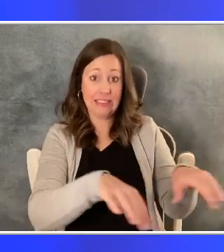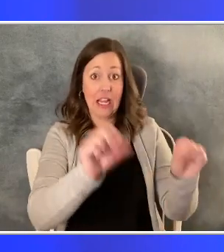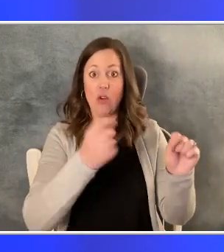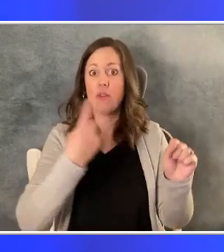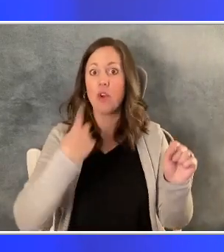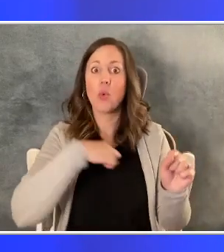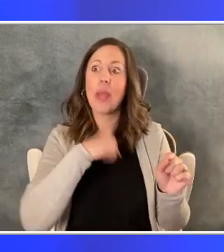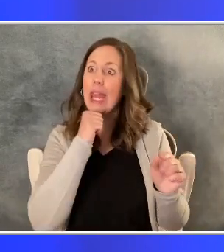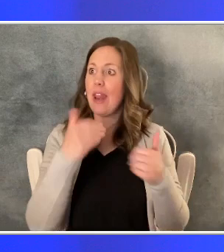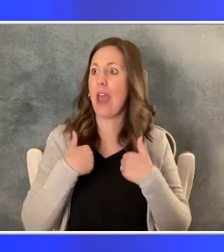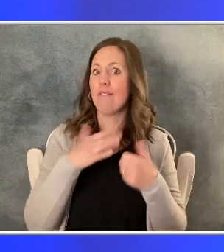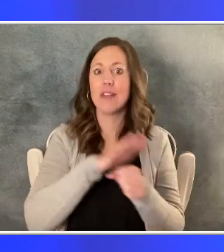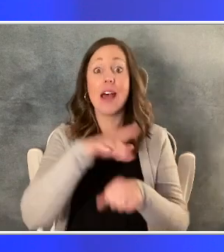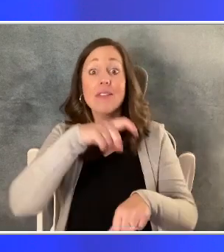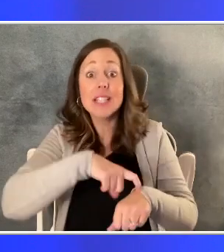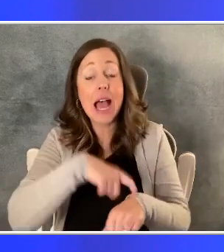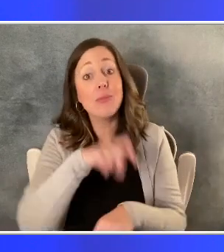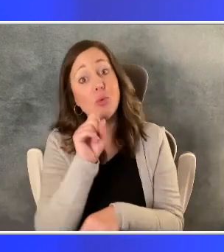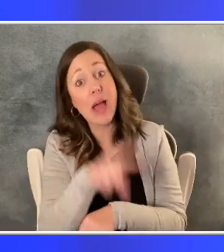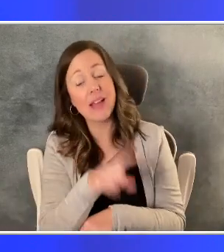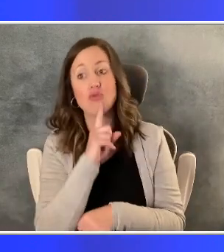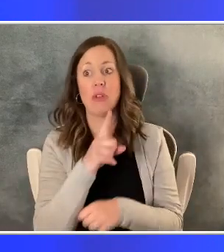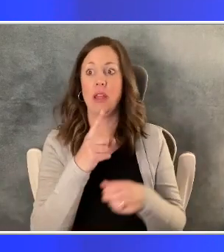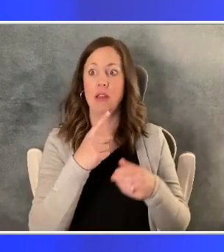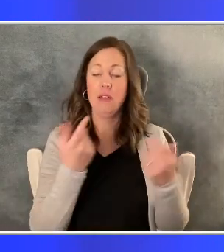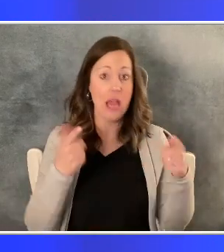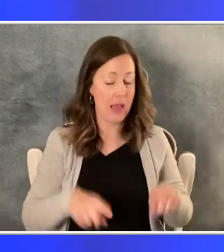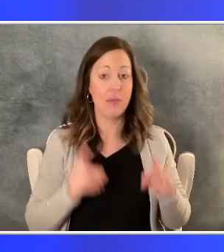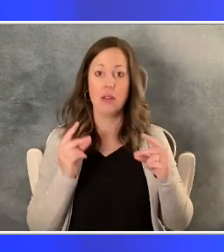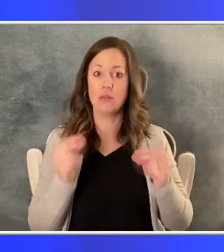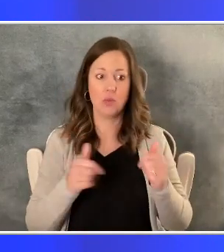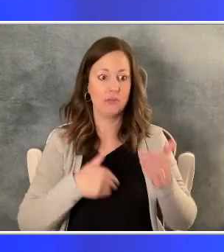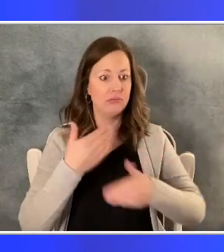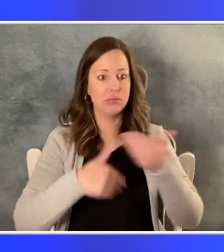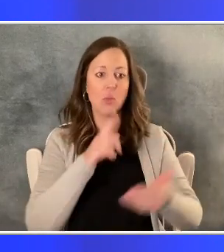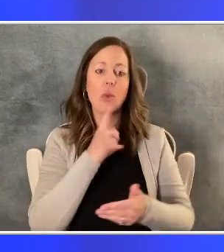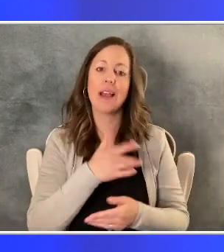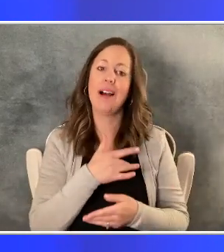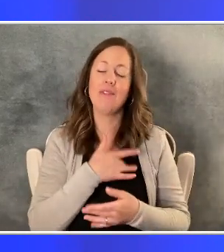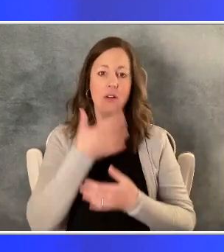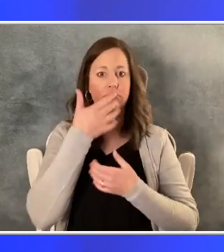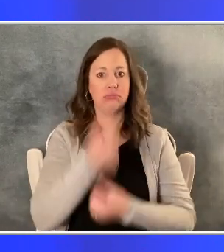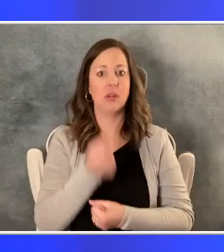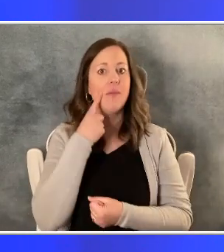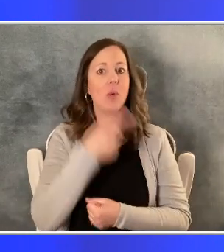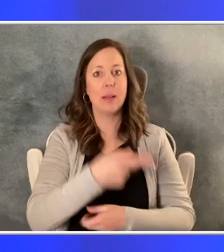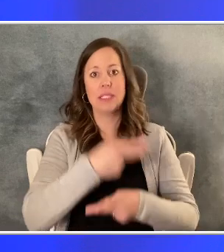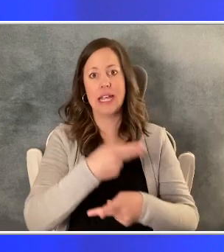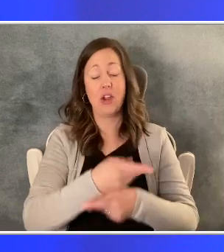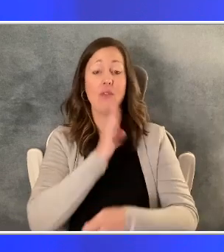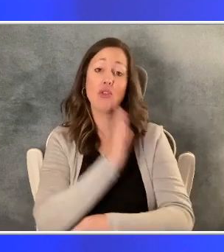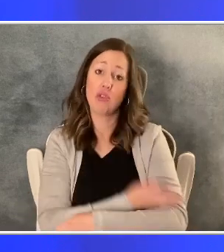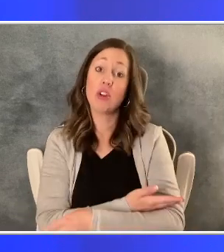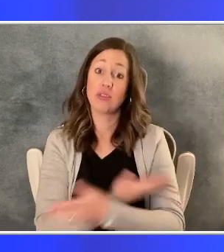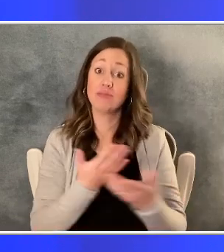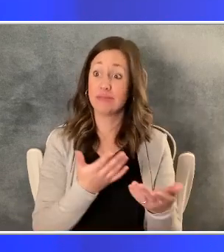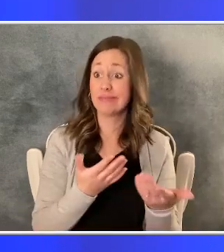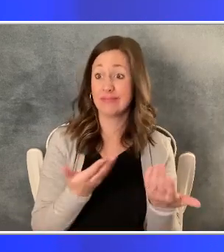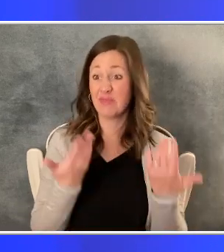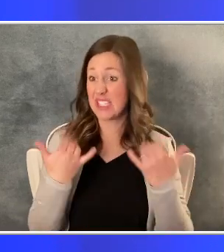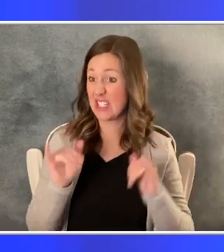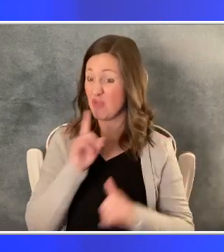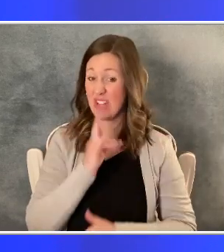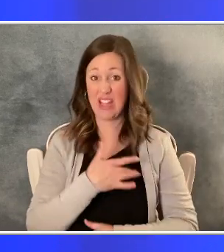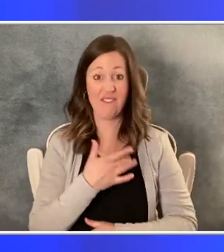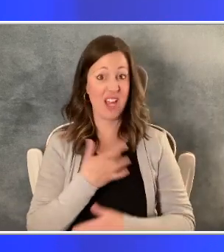ask questions. And I felt ultimately confident completely in letting them take care of our daughter. And to this day, I think that we've made a great choice,